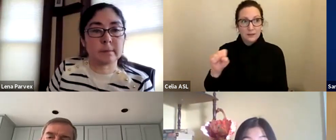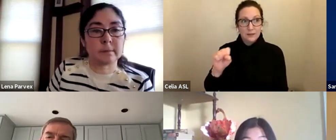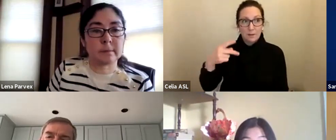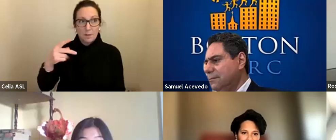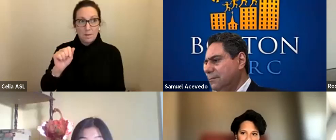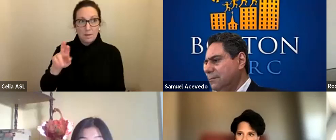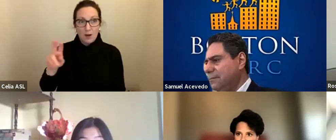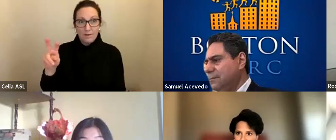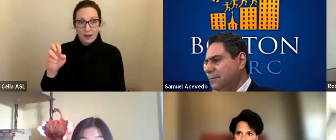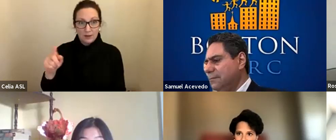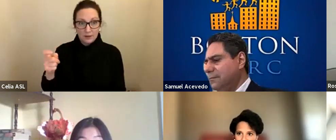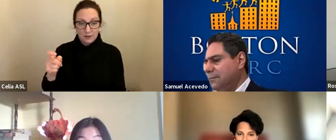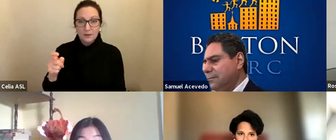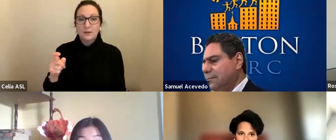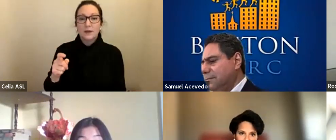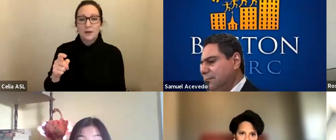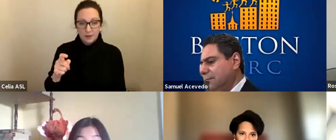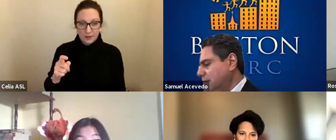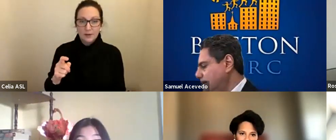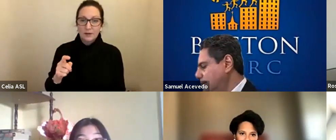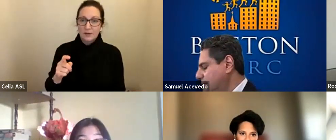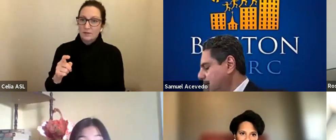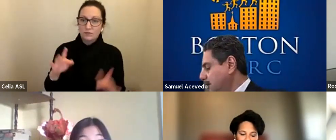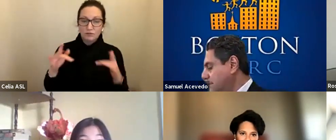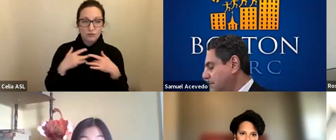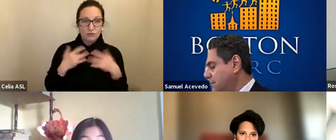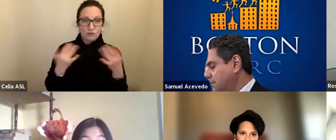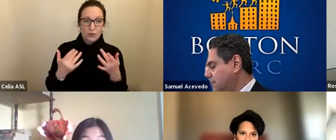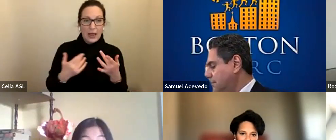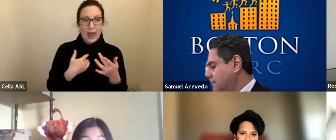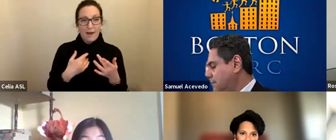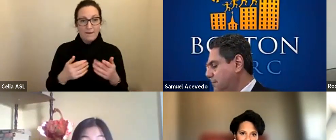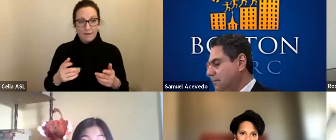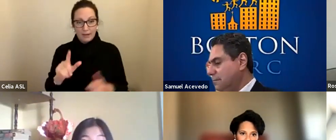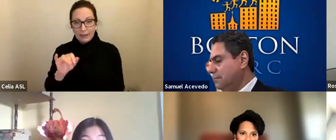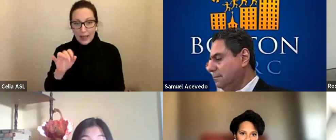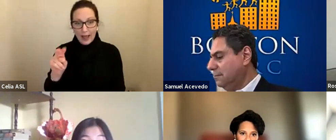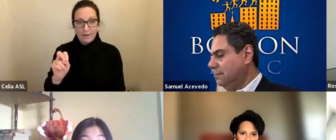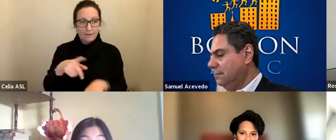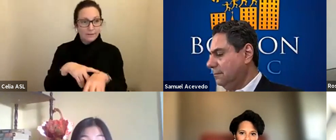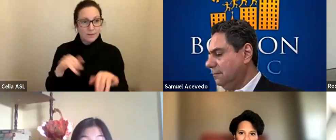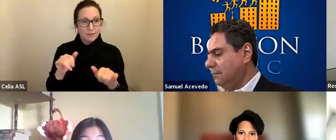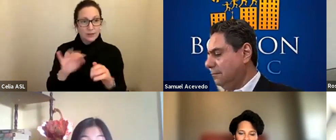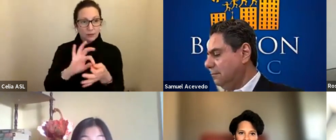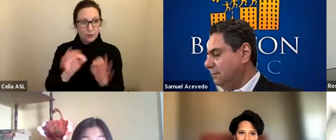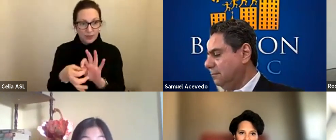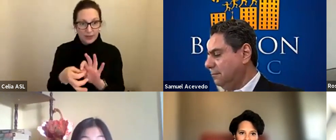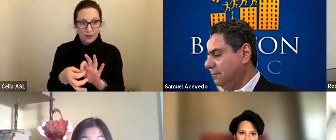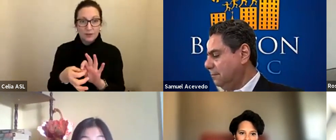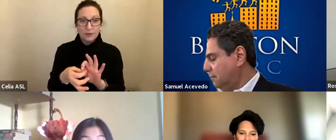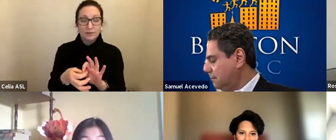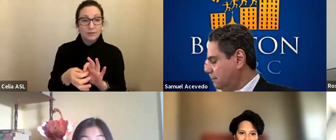We are pleased to be offering live simultaneous interpretation in